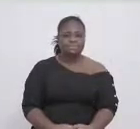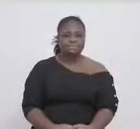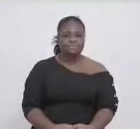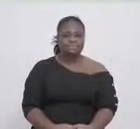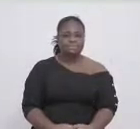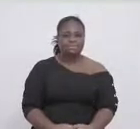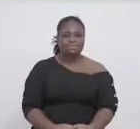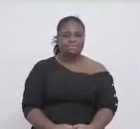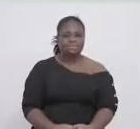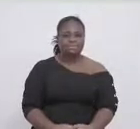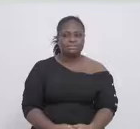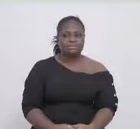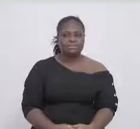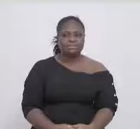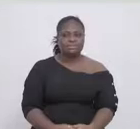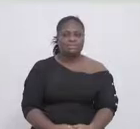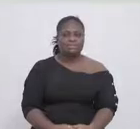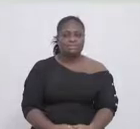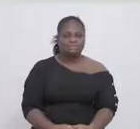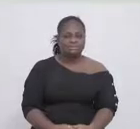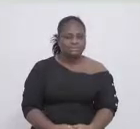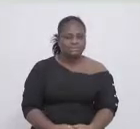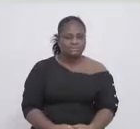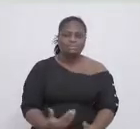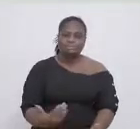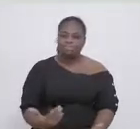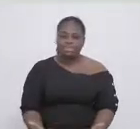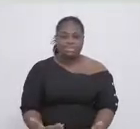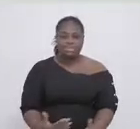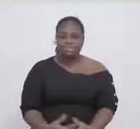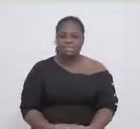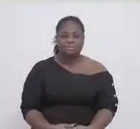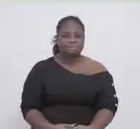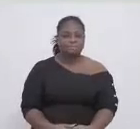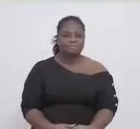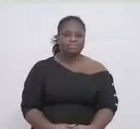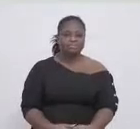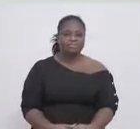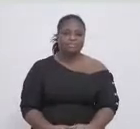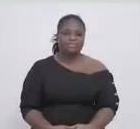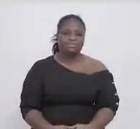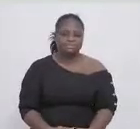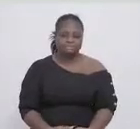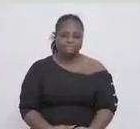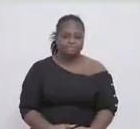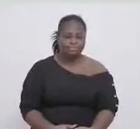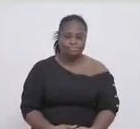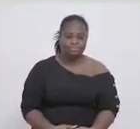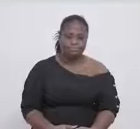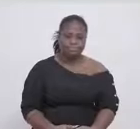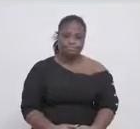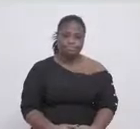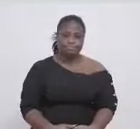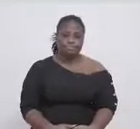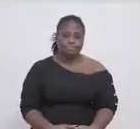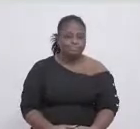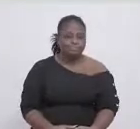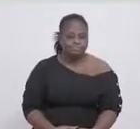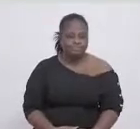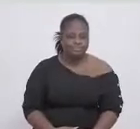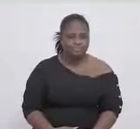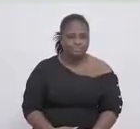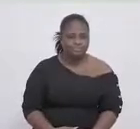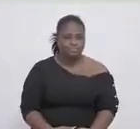of Soronko Academy, Florence Tofa, founder of Mobile Web Ghana, and Ernest Enaida Mapia, founder of the Ghana Code Club Teacher. Here is a